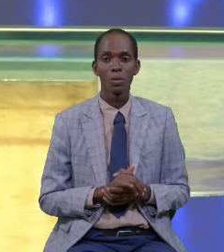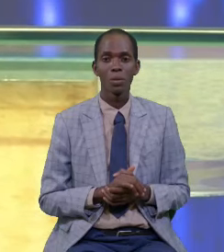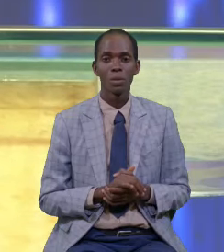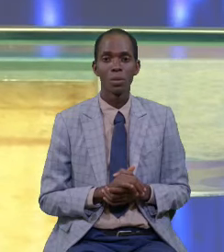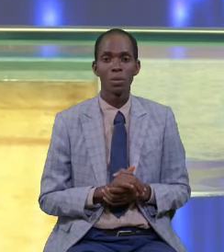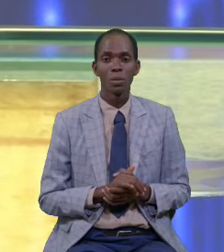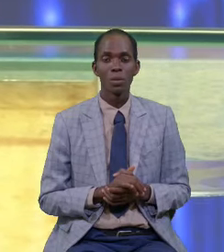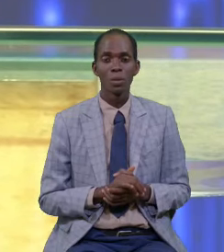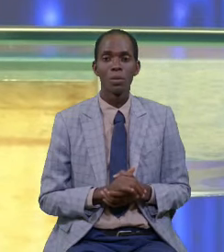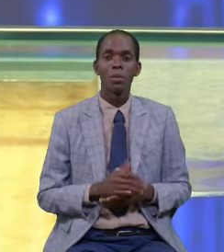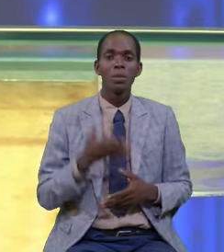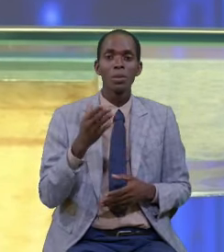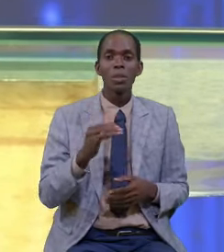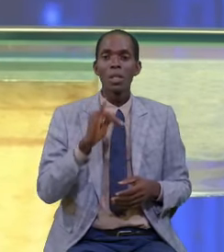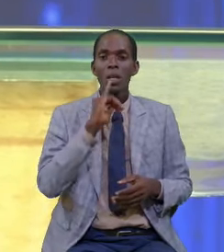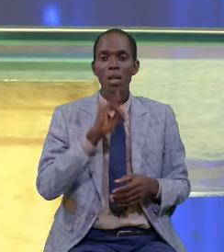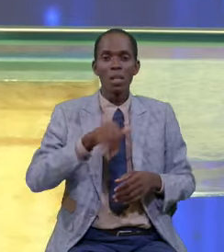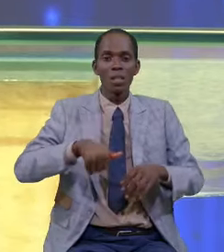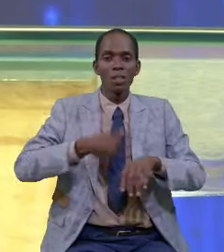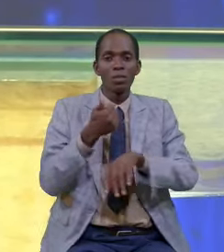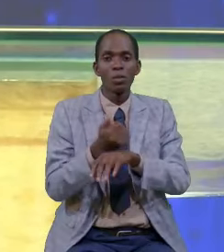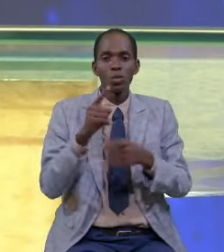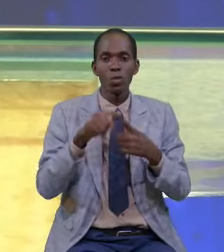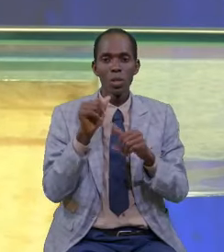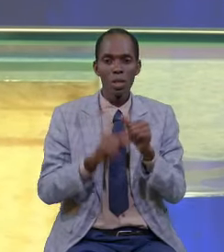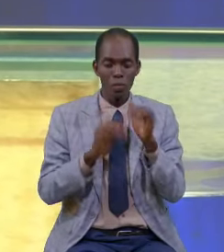There's a confirmation to every prayer you pray tonight.